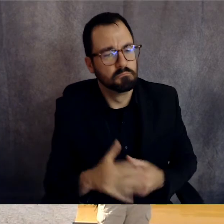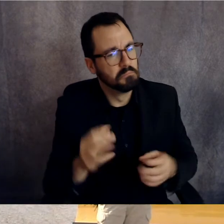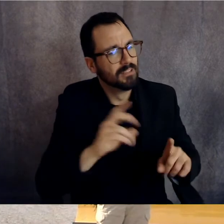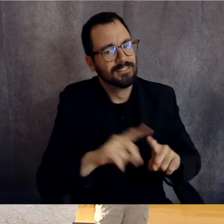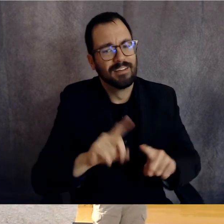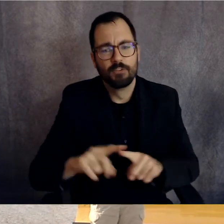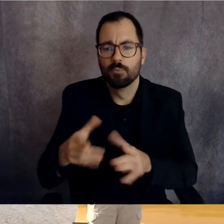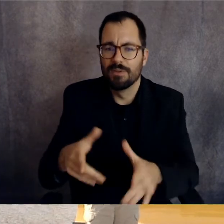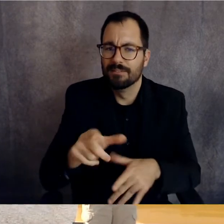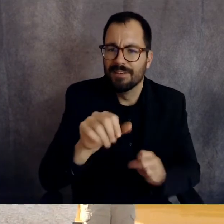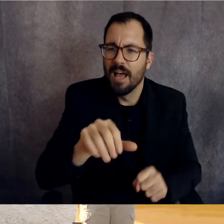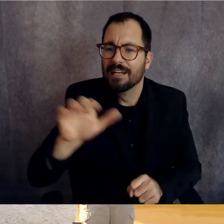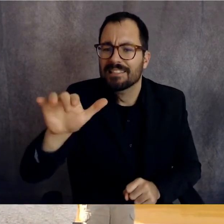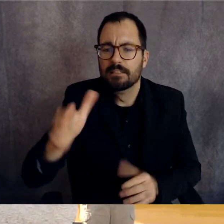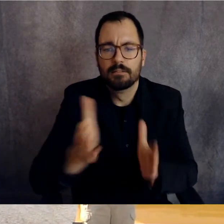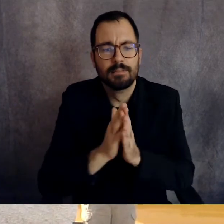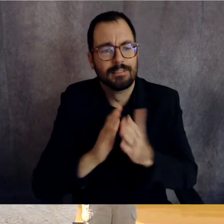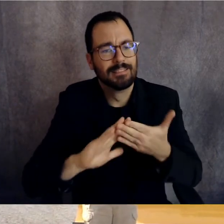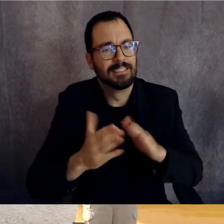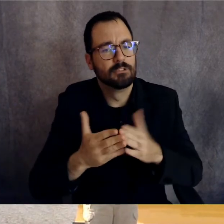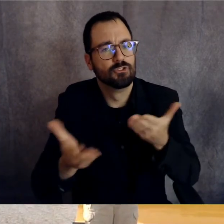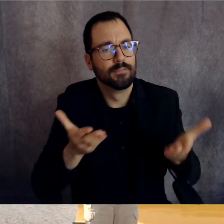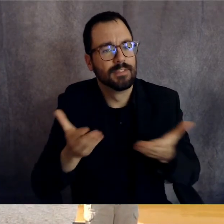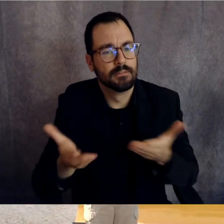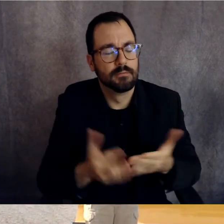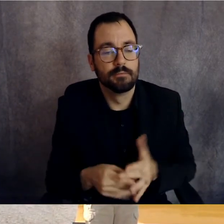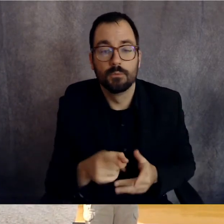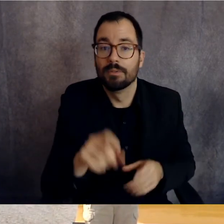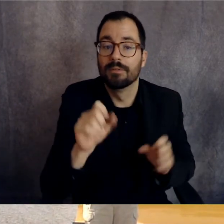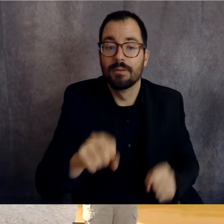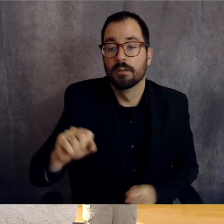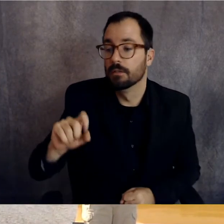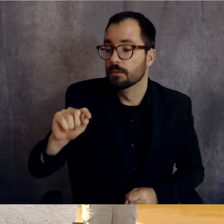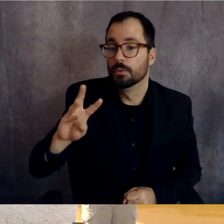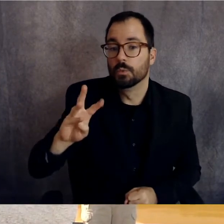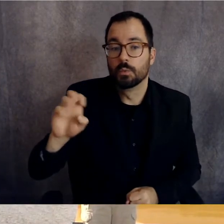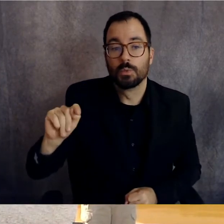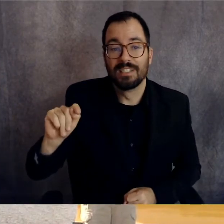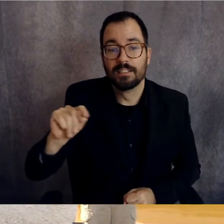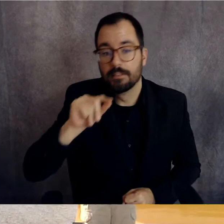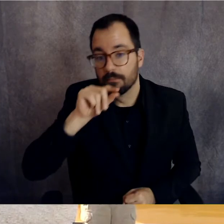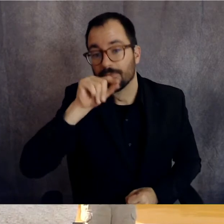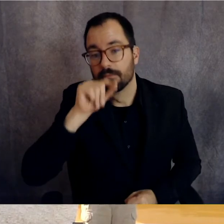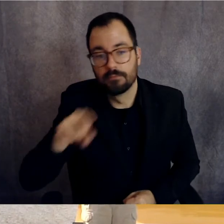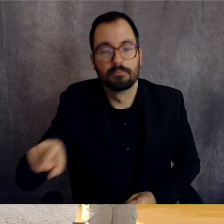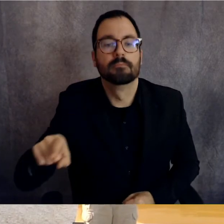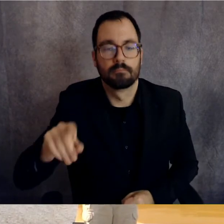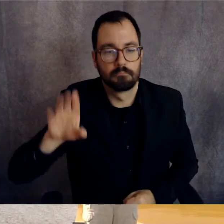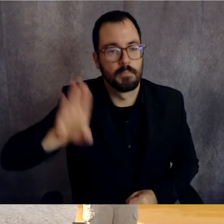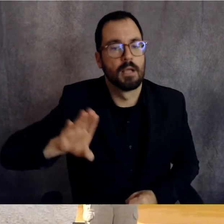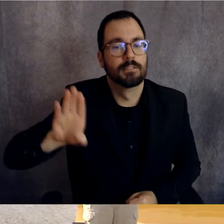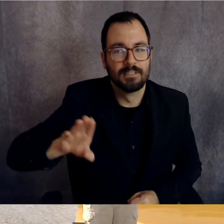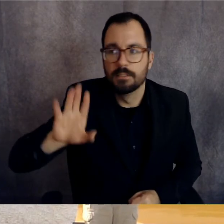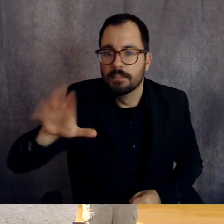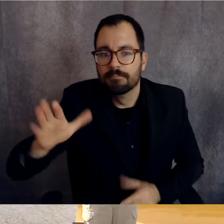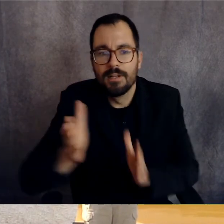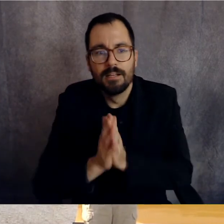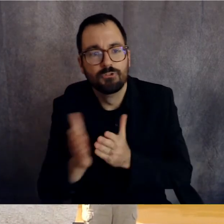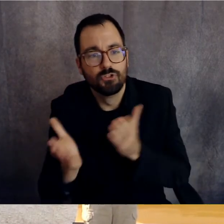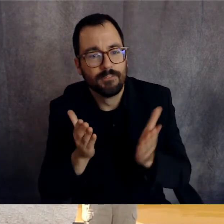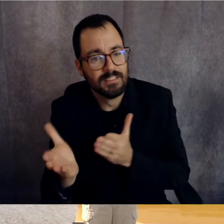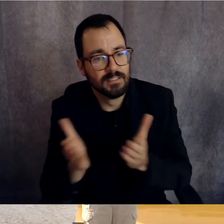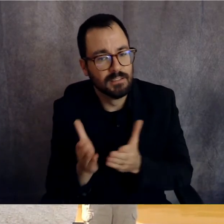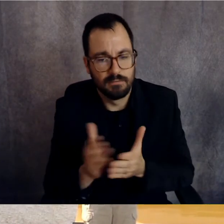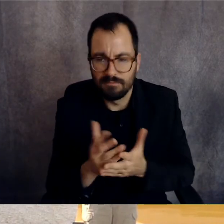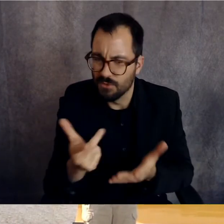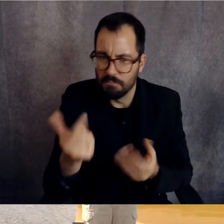can request city services. You can also tweet at Boston 311 to request city services. So we hope that residents will avail themselves to